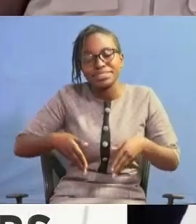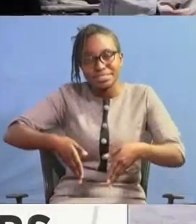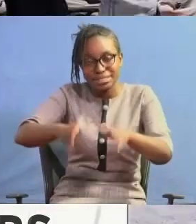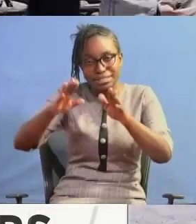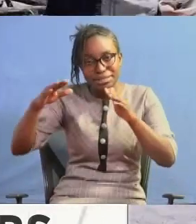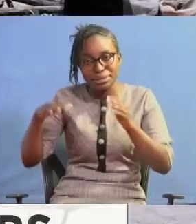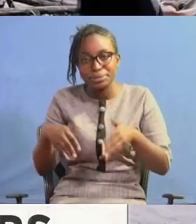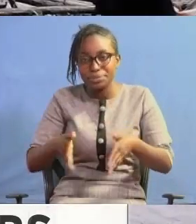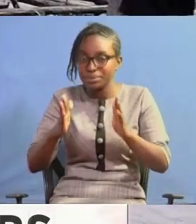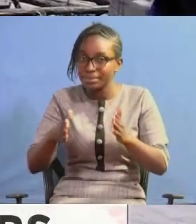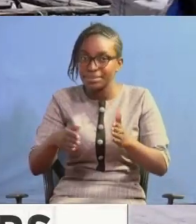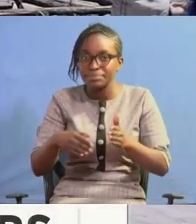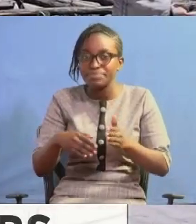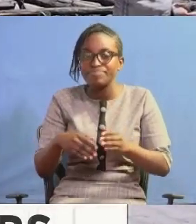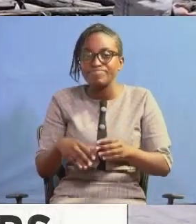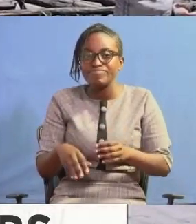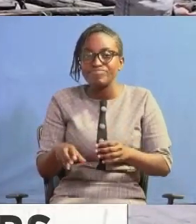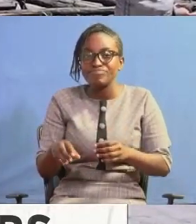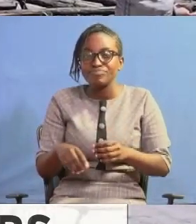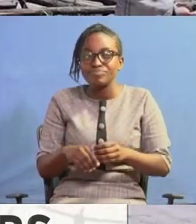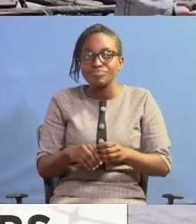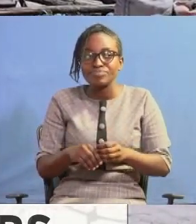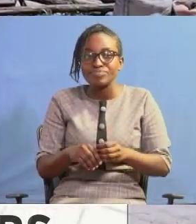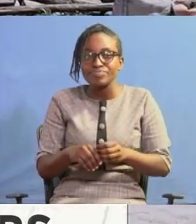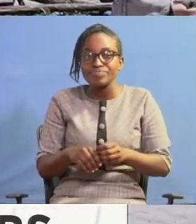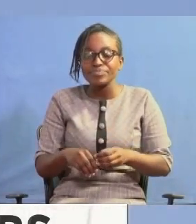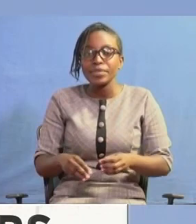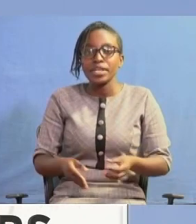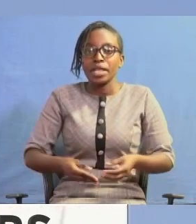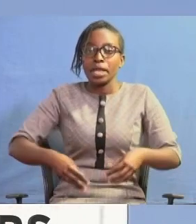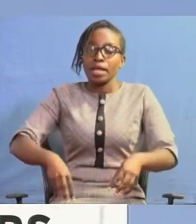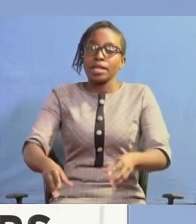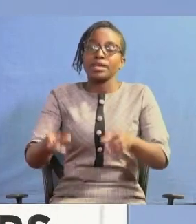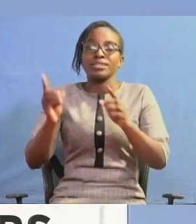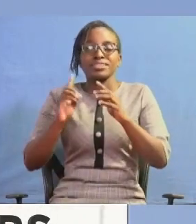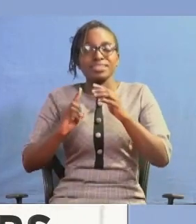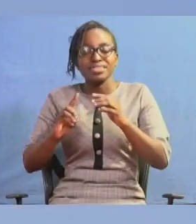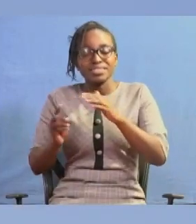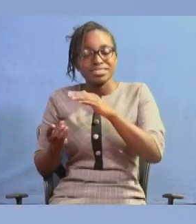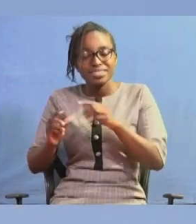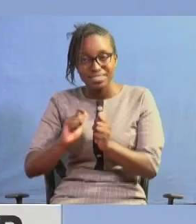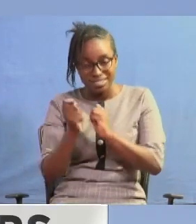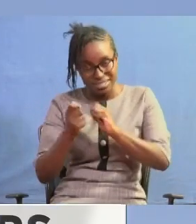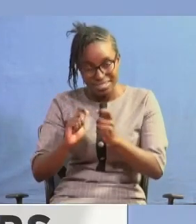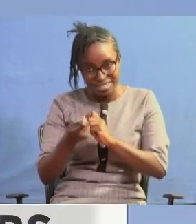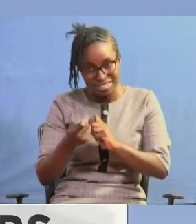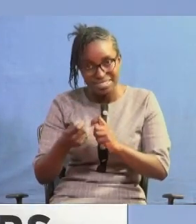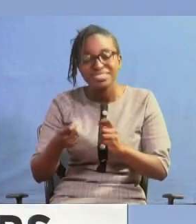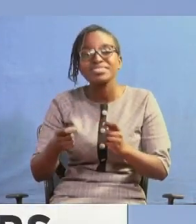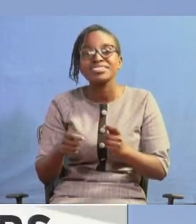the Kenya National Highways Authority, KENHA. The traders, according to KENHA, have been violating road safety